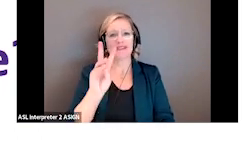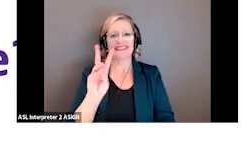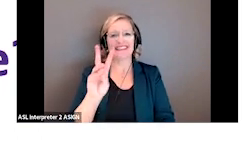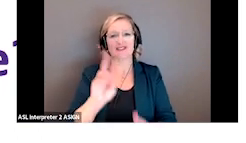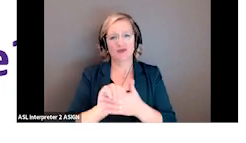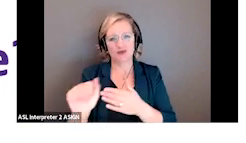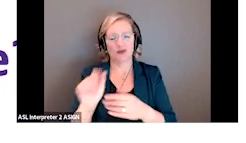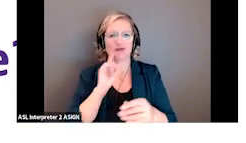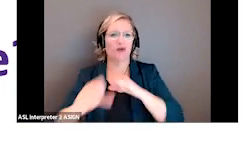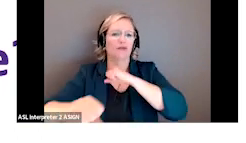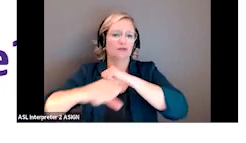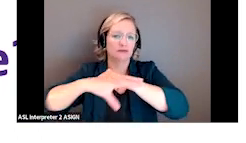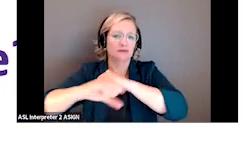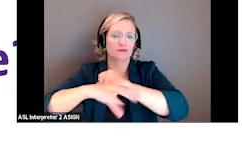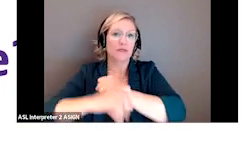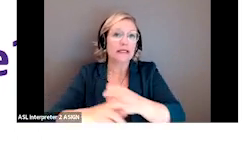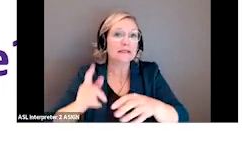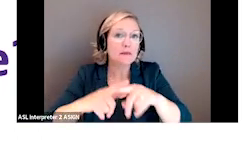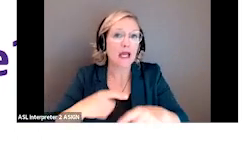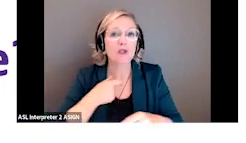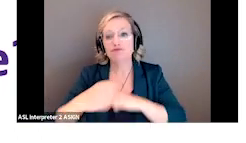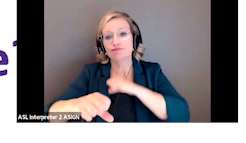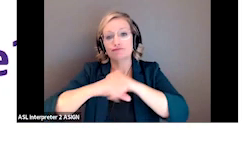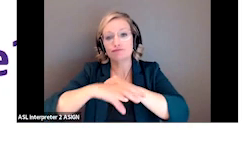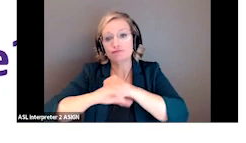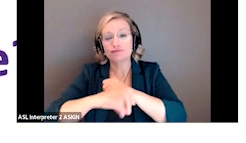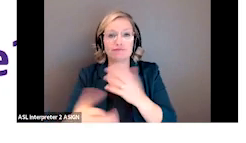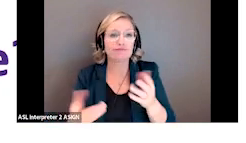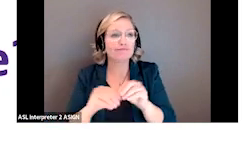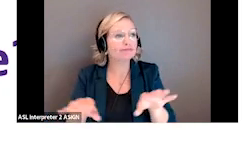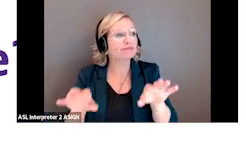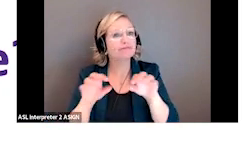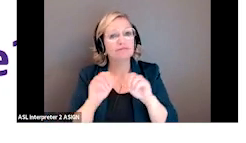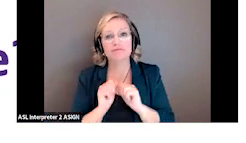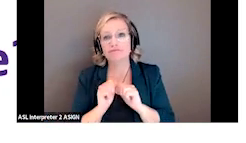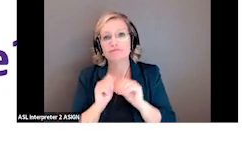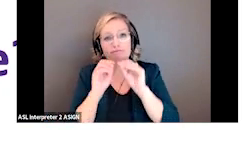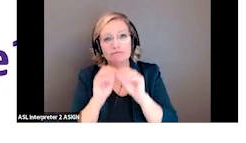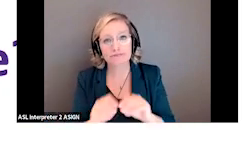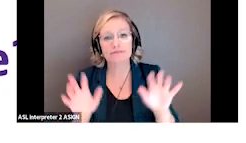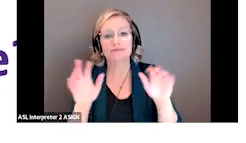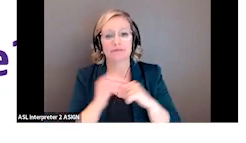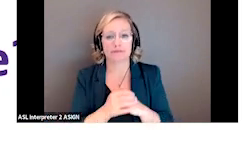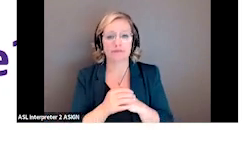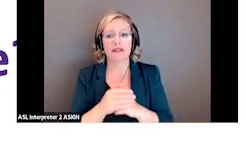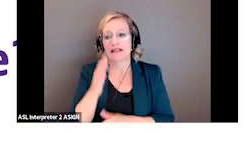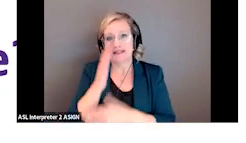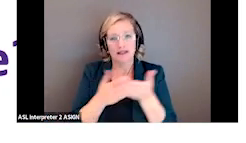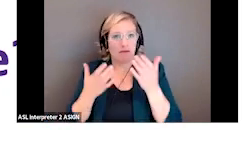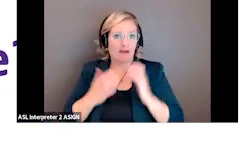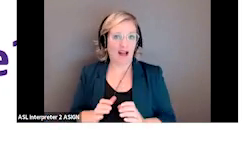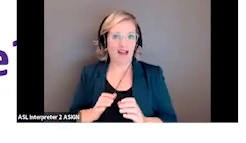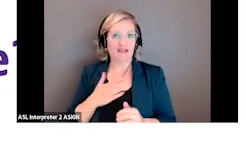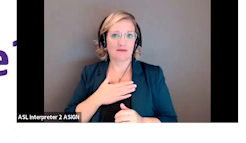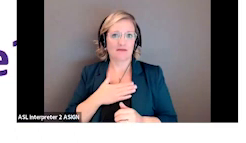depends on how aggressive you want to be with your ad strategy. I have plenty of clients where we have a 5% advertising cost,